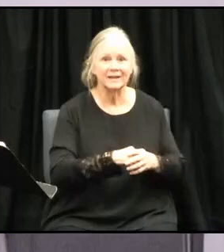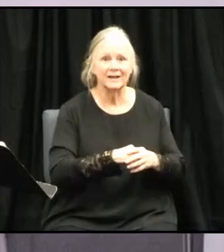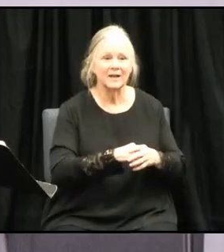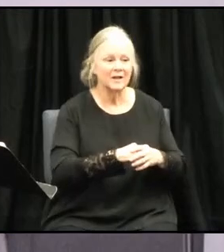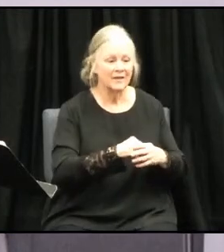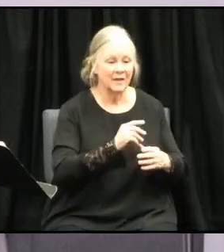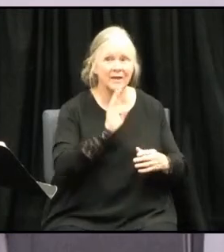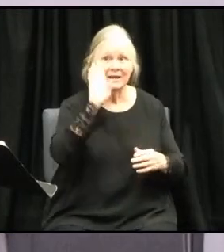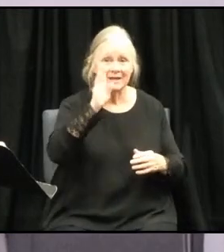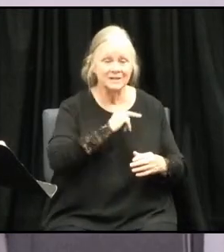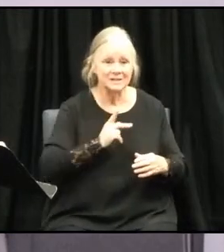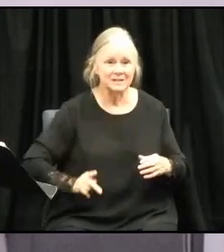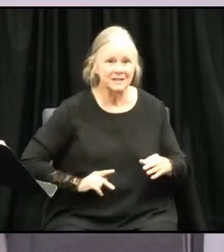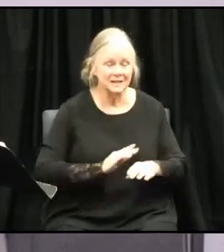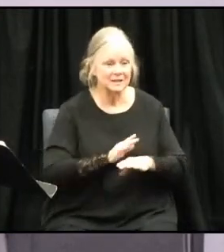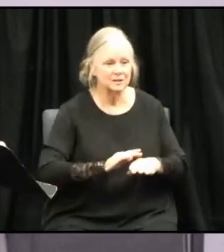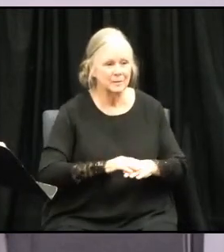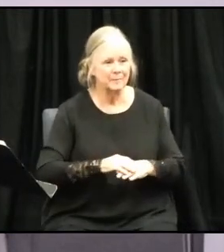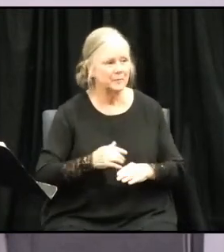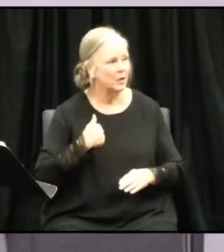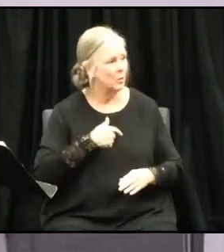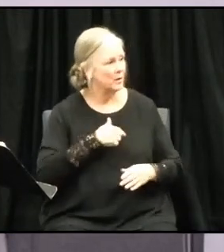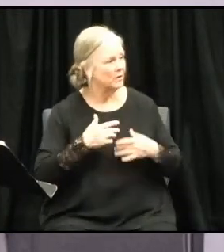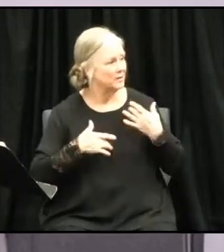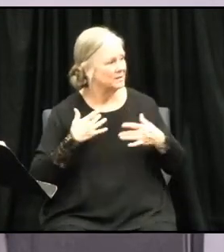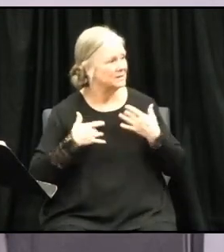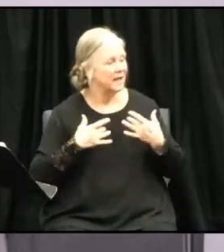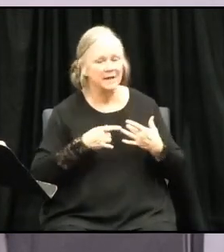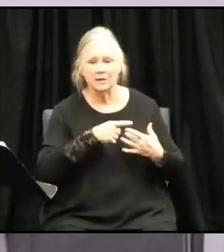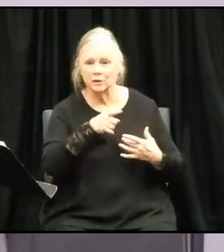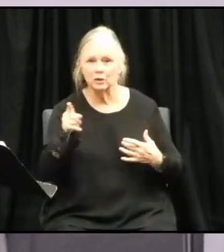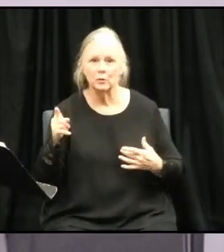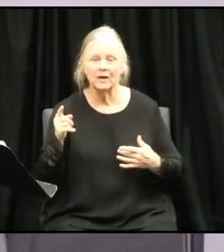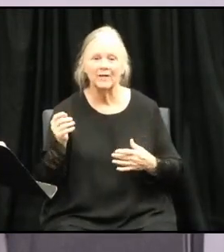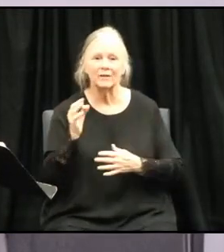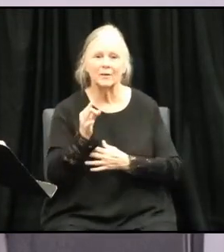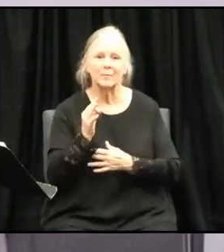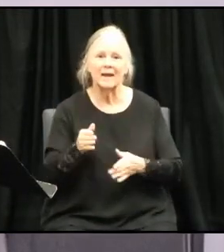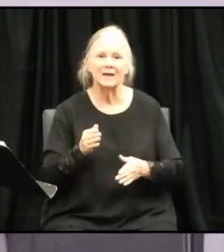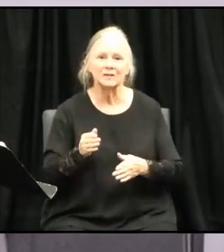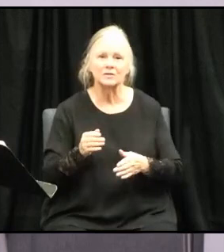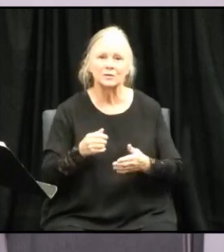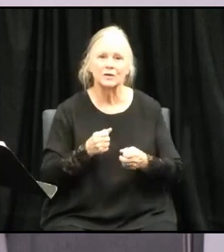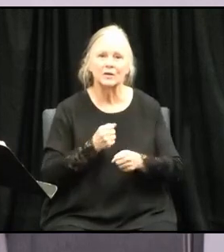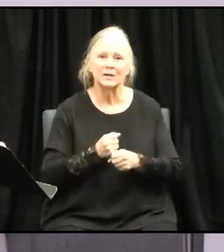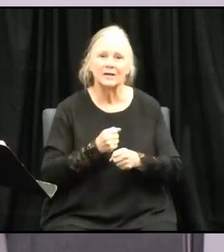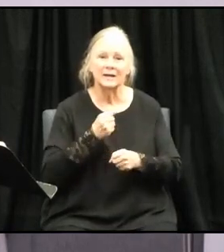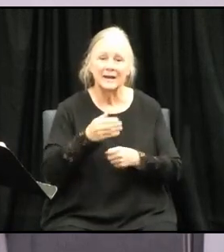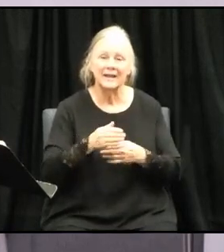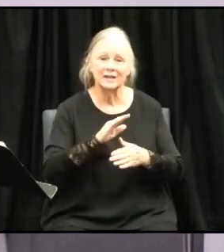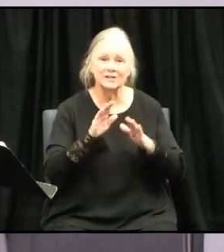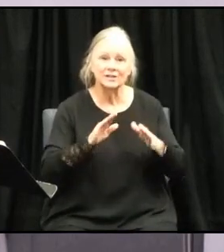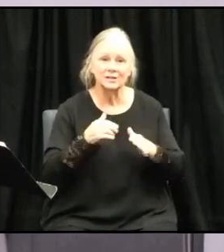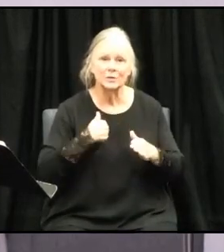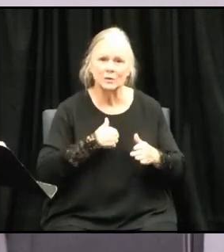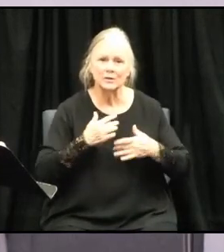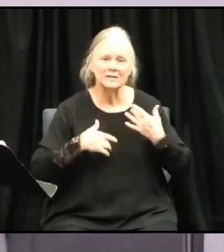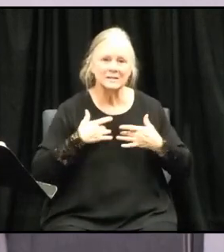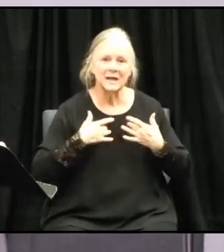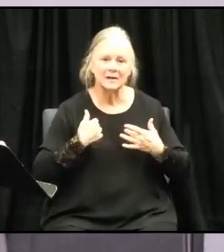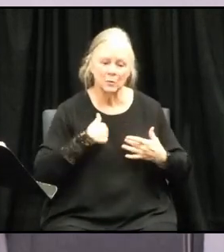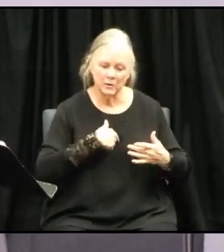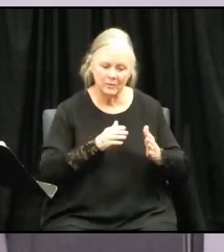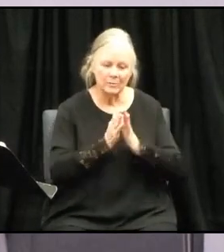have a pastor and his family coming this coming Sunday, I think it is. And we're excited praying for you